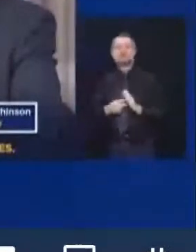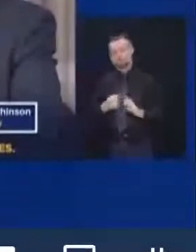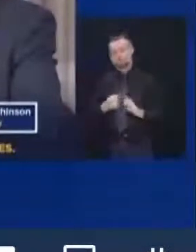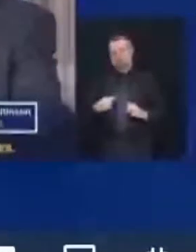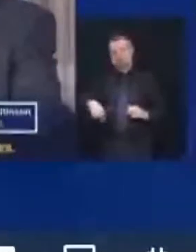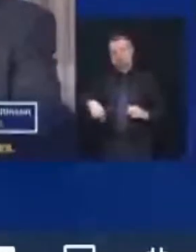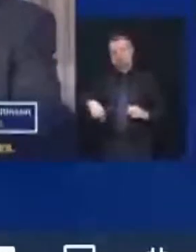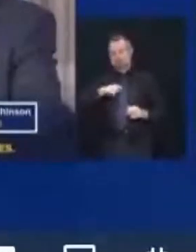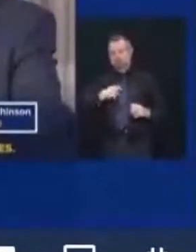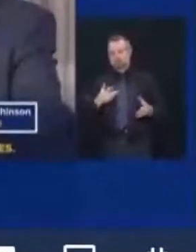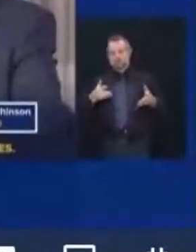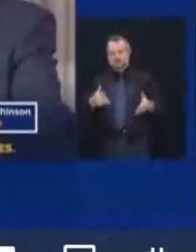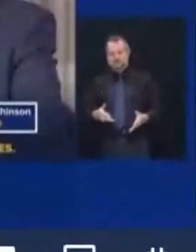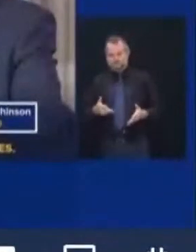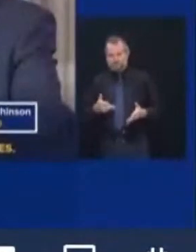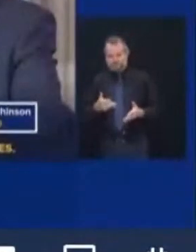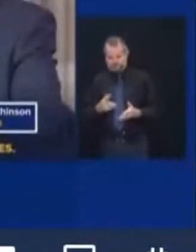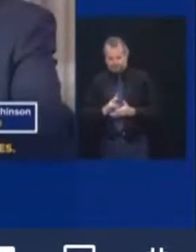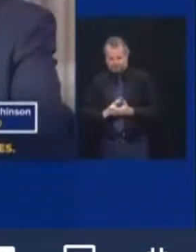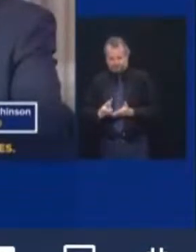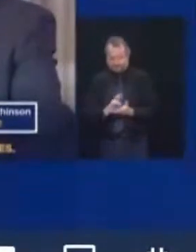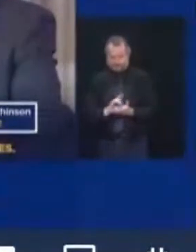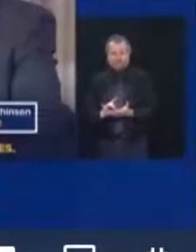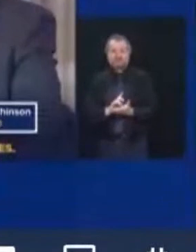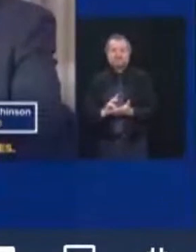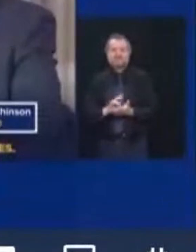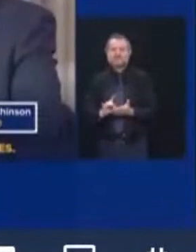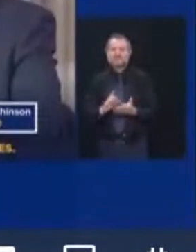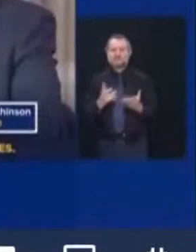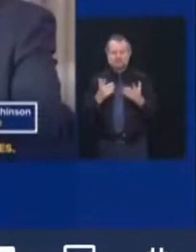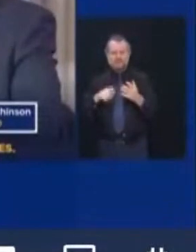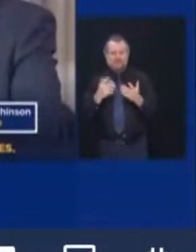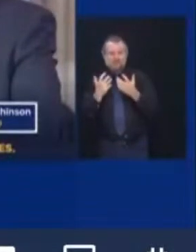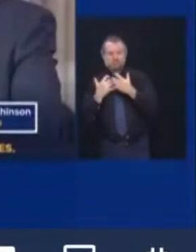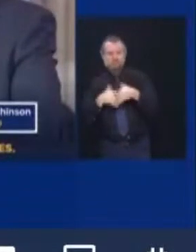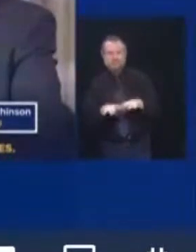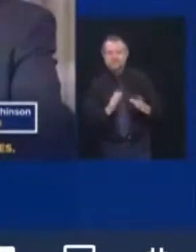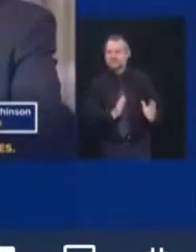of weeks to put this operation